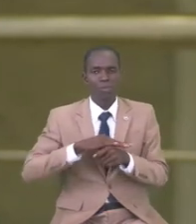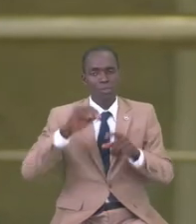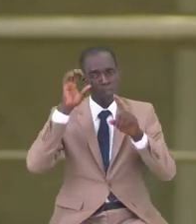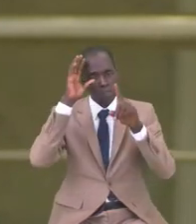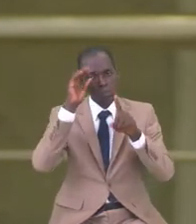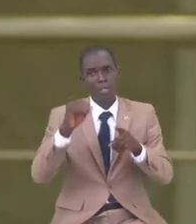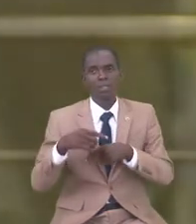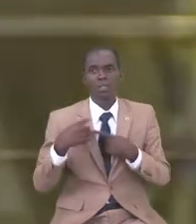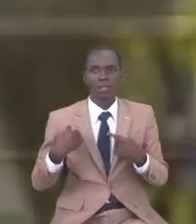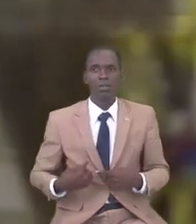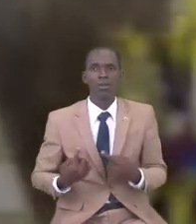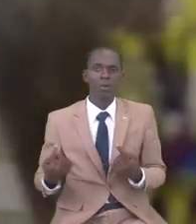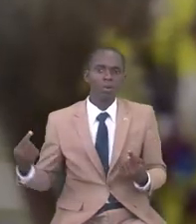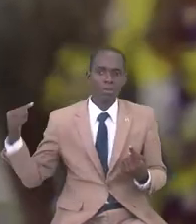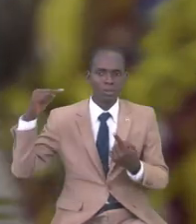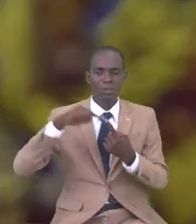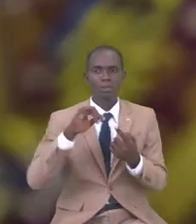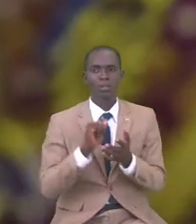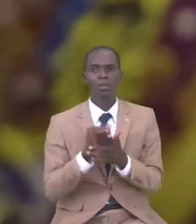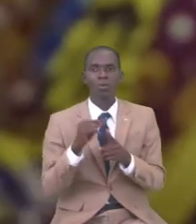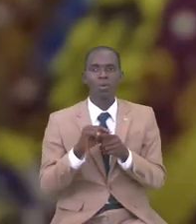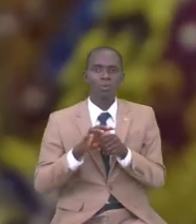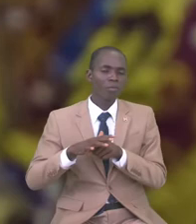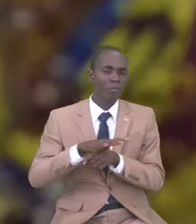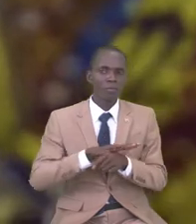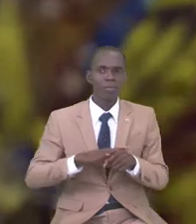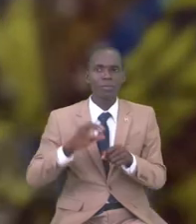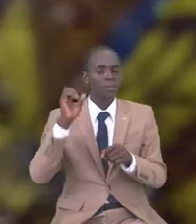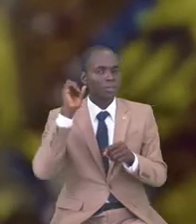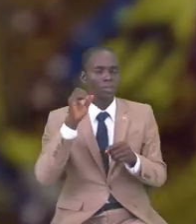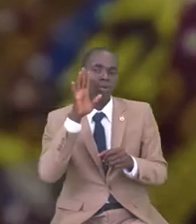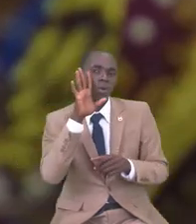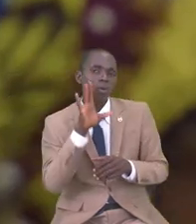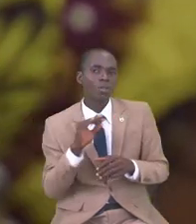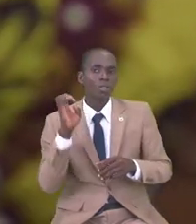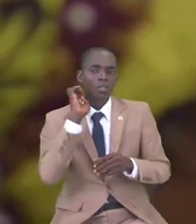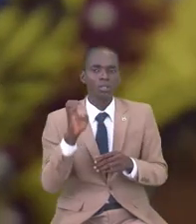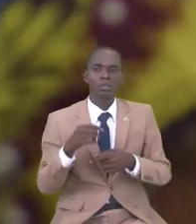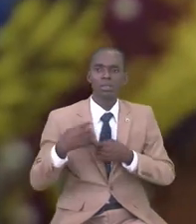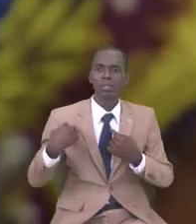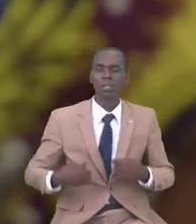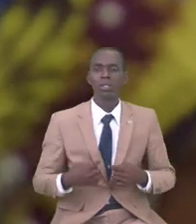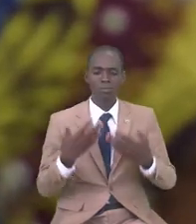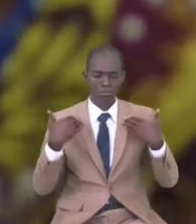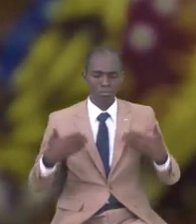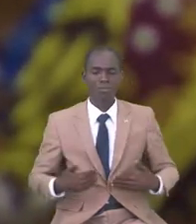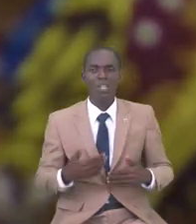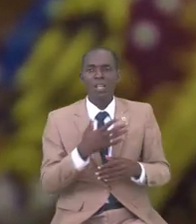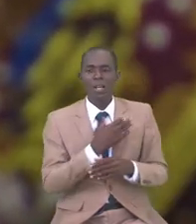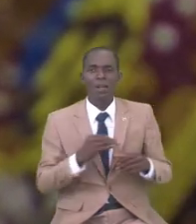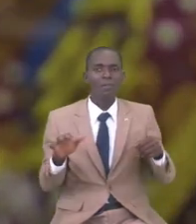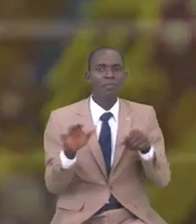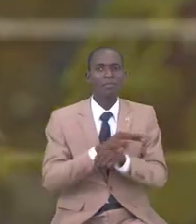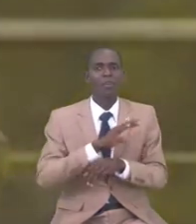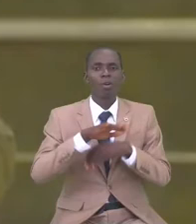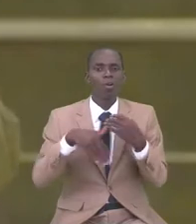until it colored his view, until it replaced his own idea. He